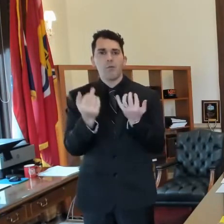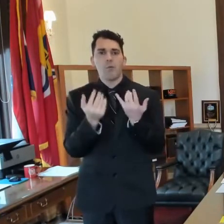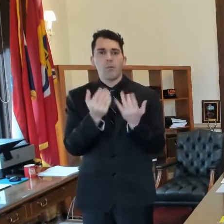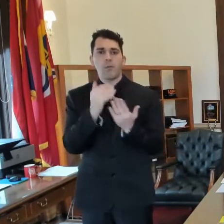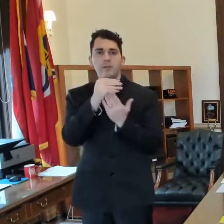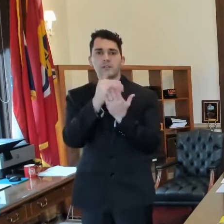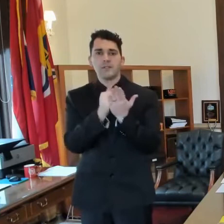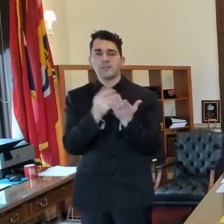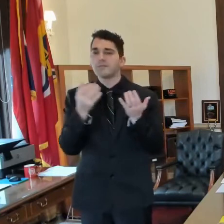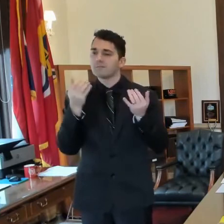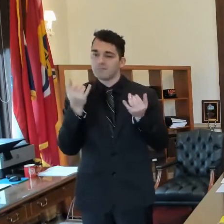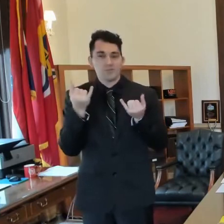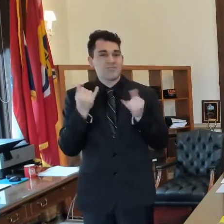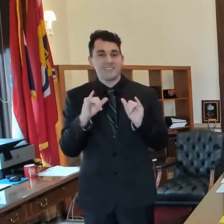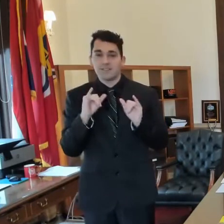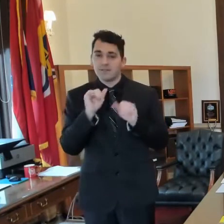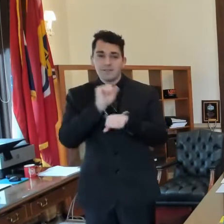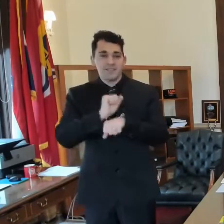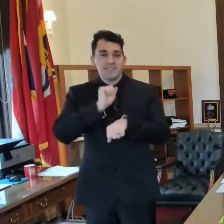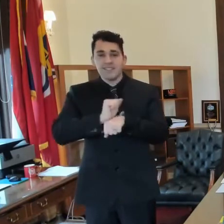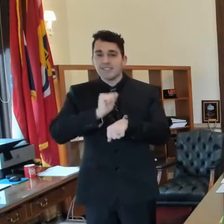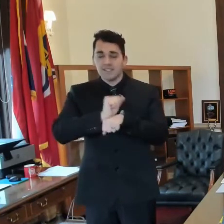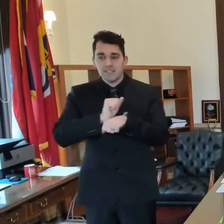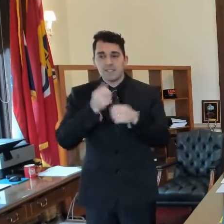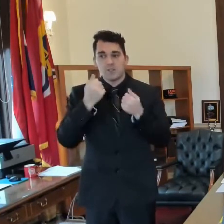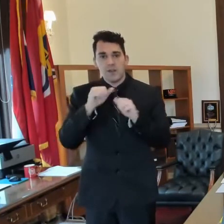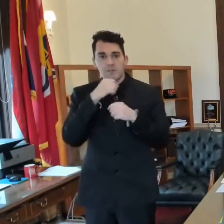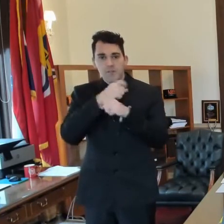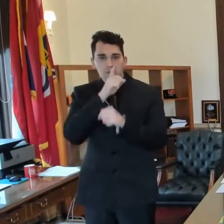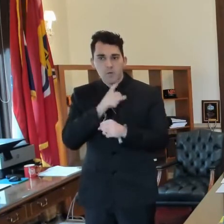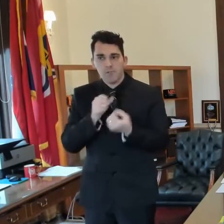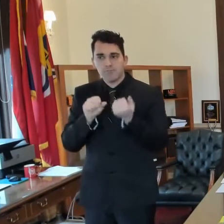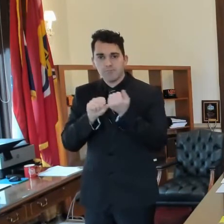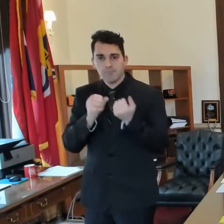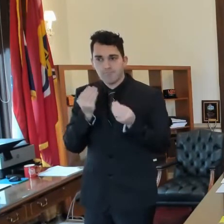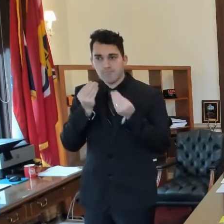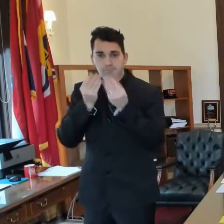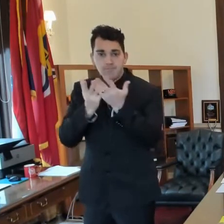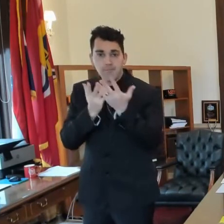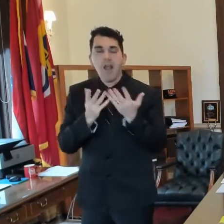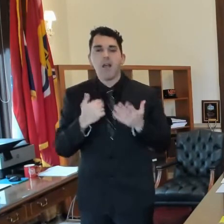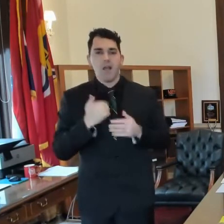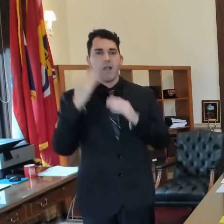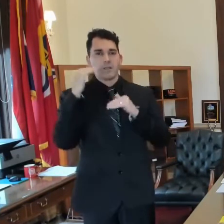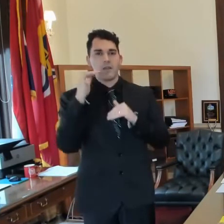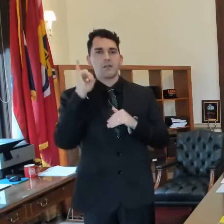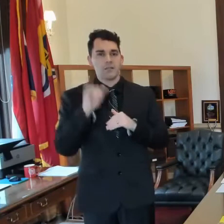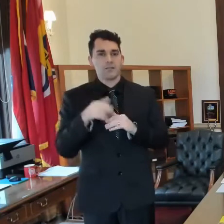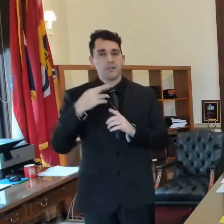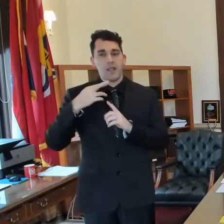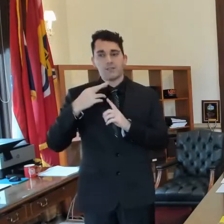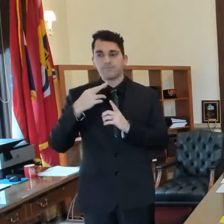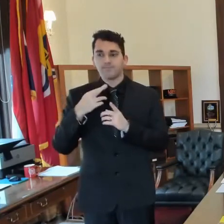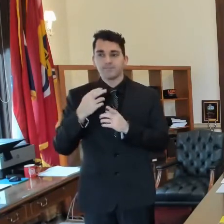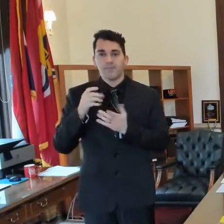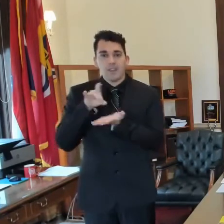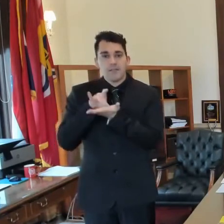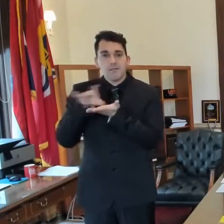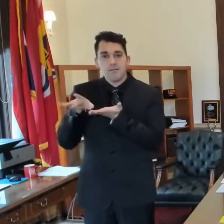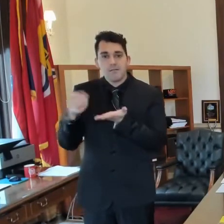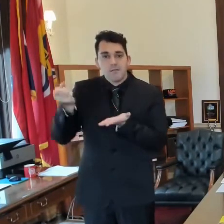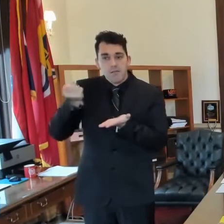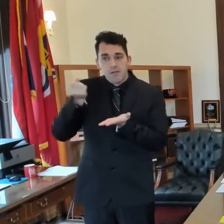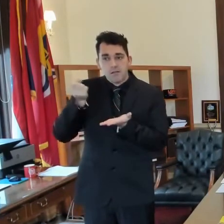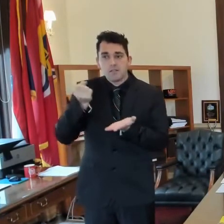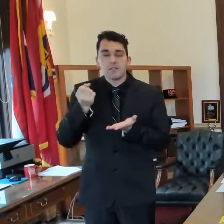those folks. So I do expect that will likely be continued for a while. We know that there's a looming housing